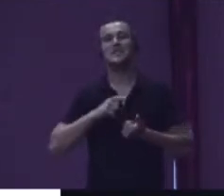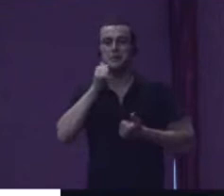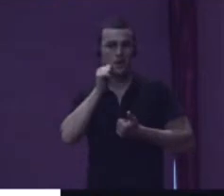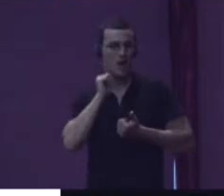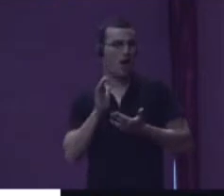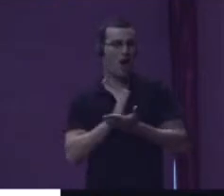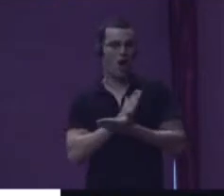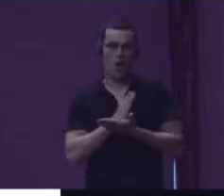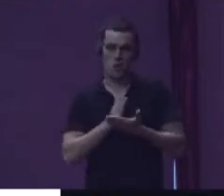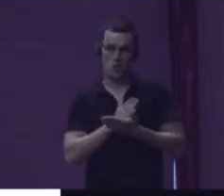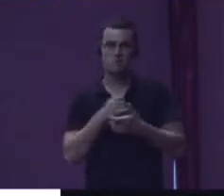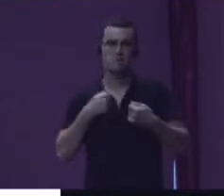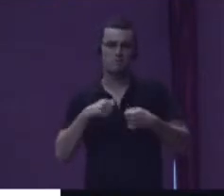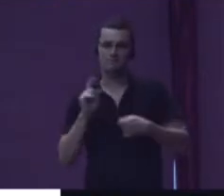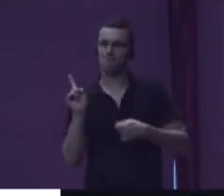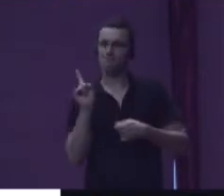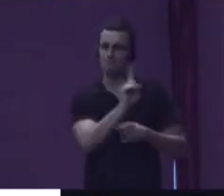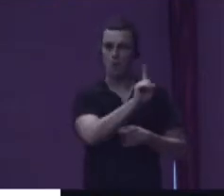some particular reason,